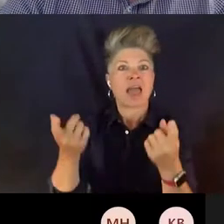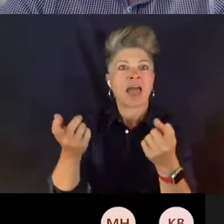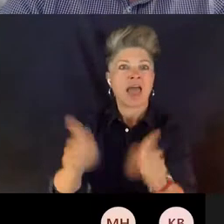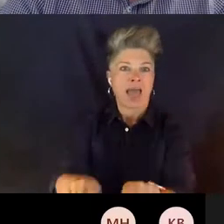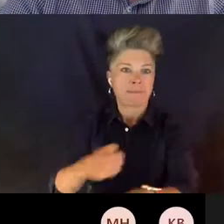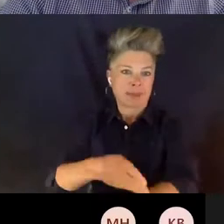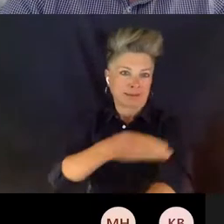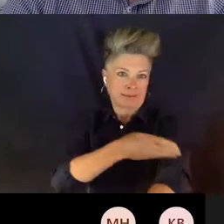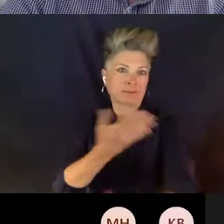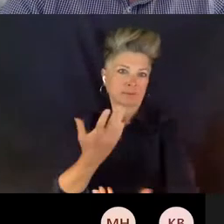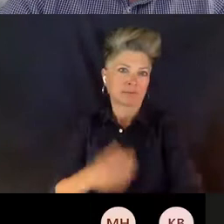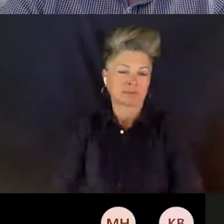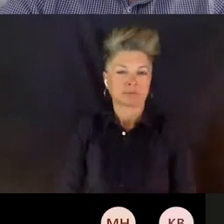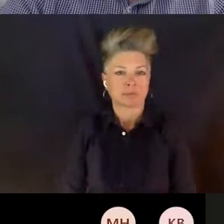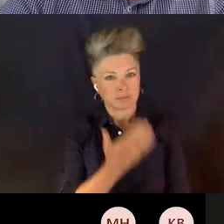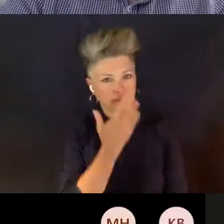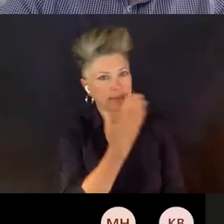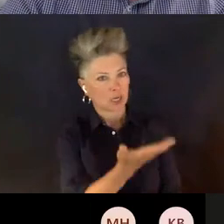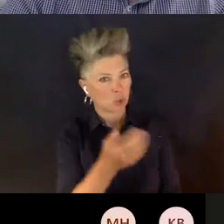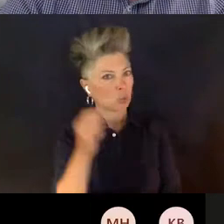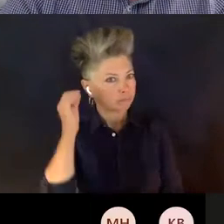Thank you.